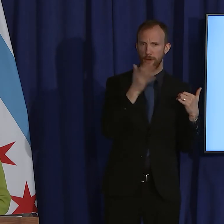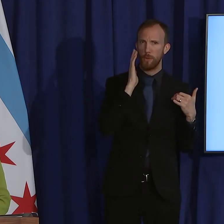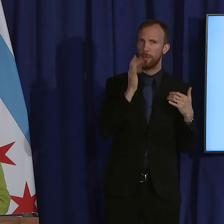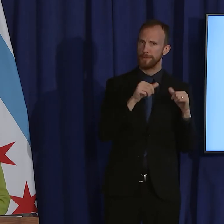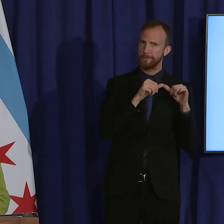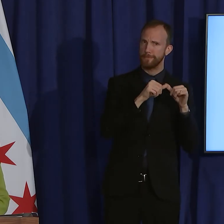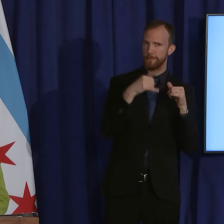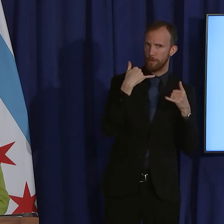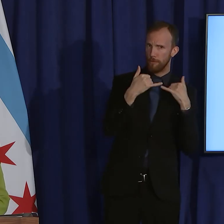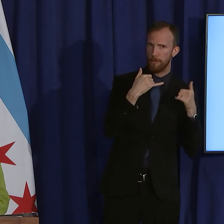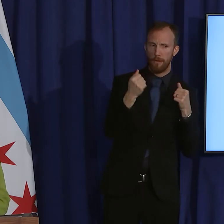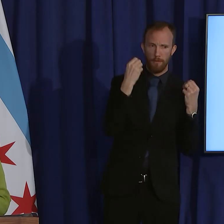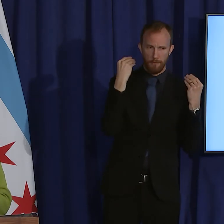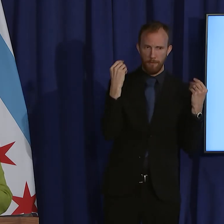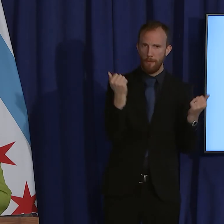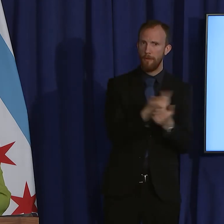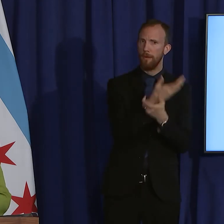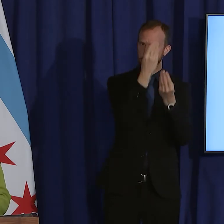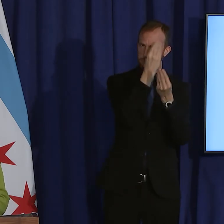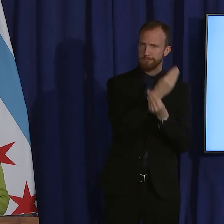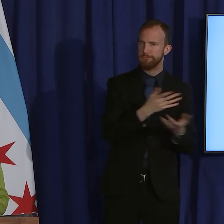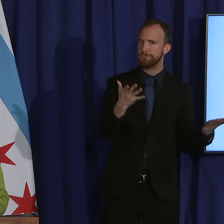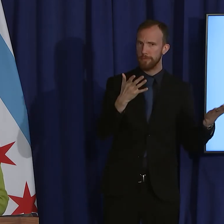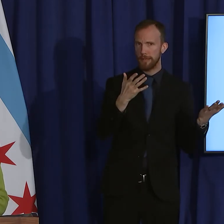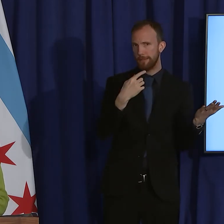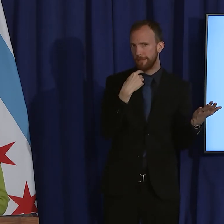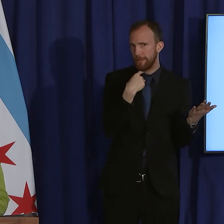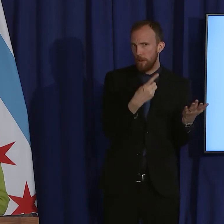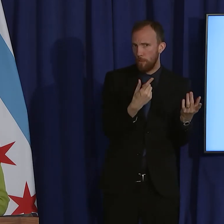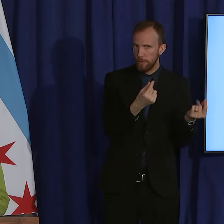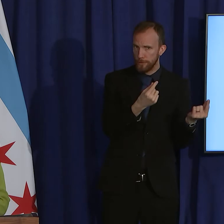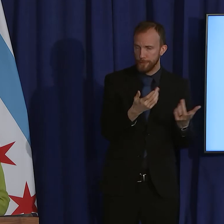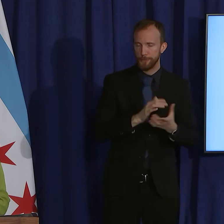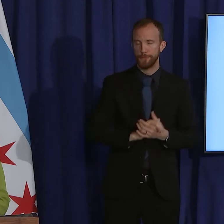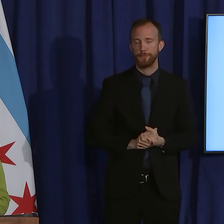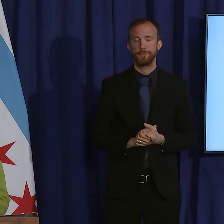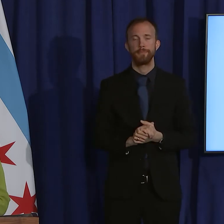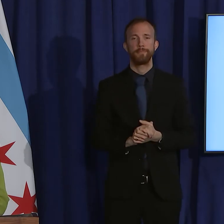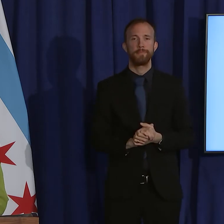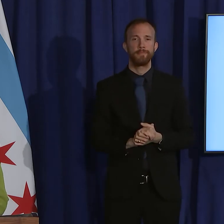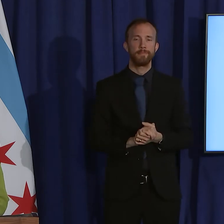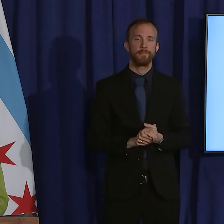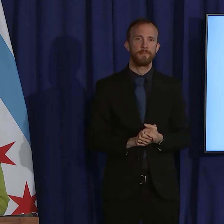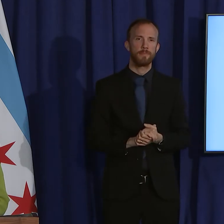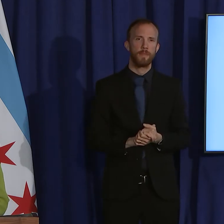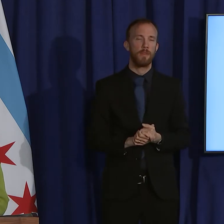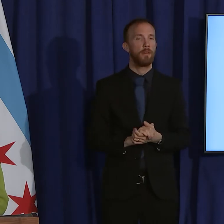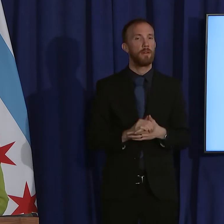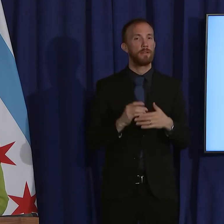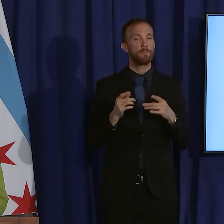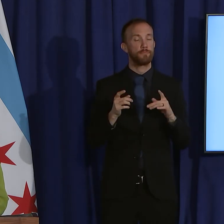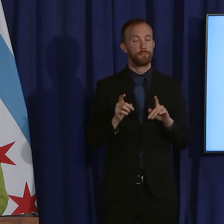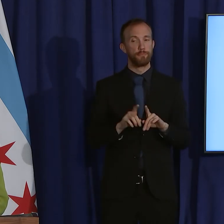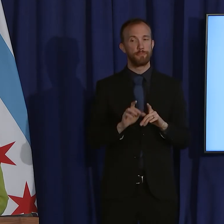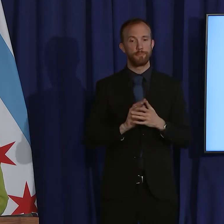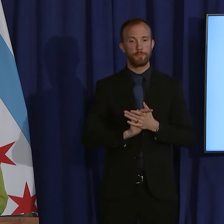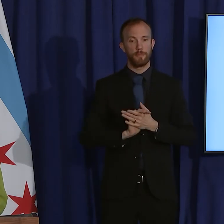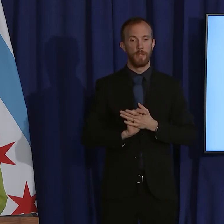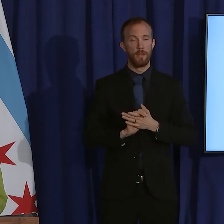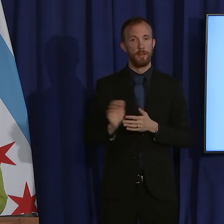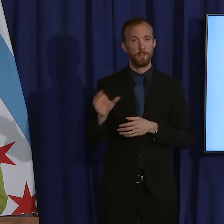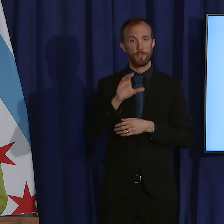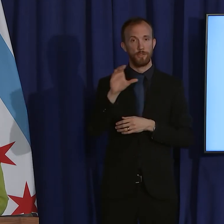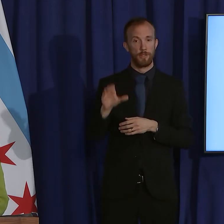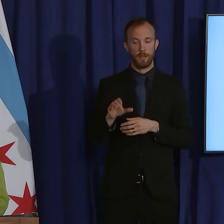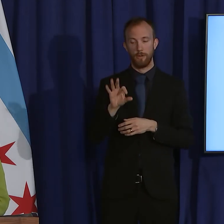few days so that we can know what the next steps are at the federal level. On a smaller level, we had Chicago Federation